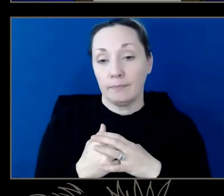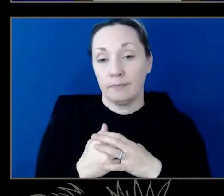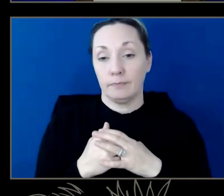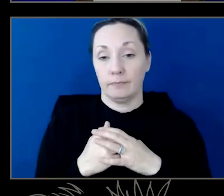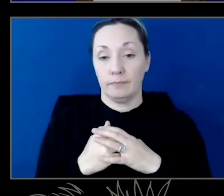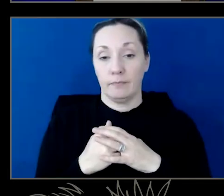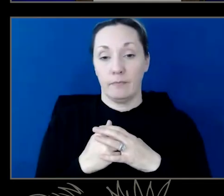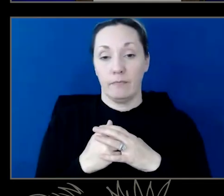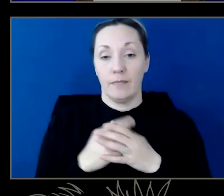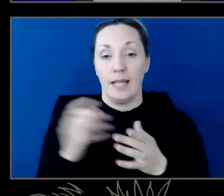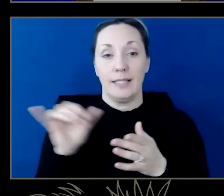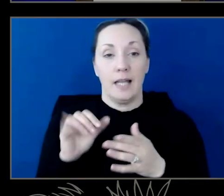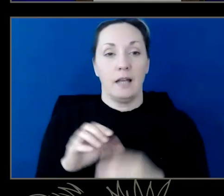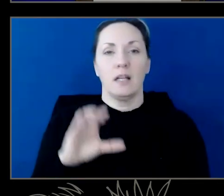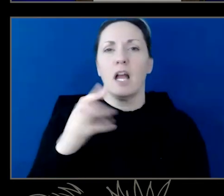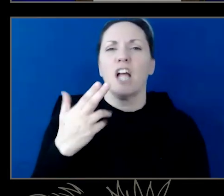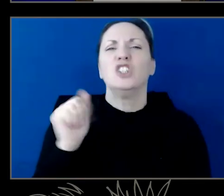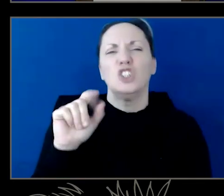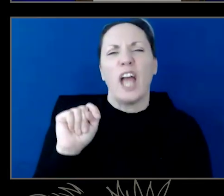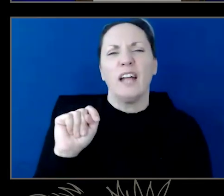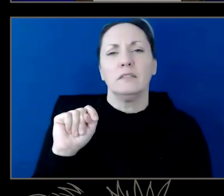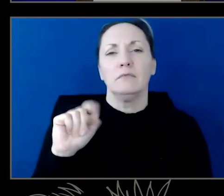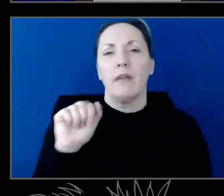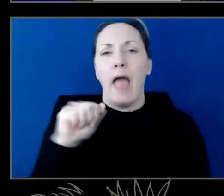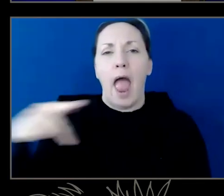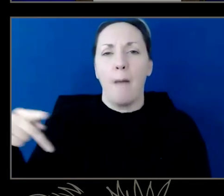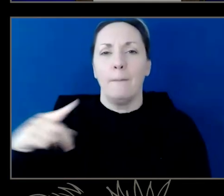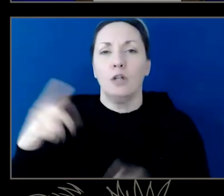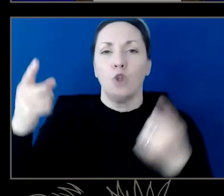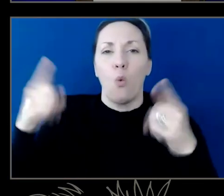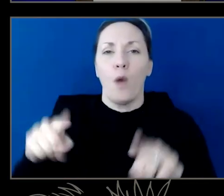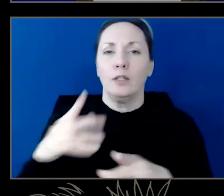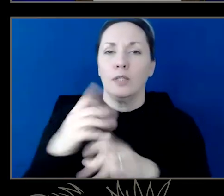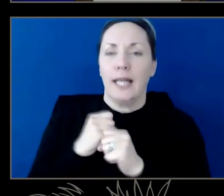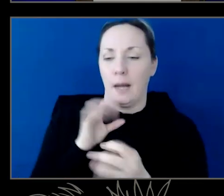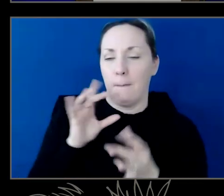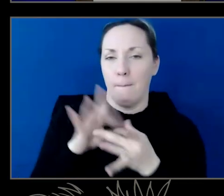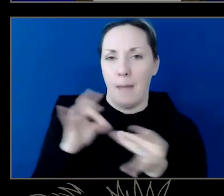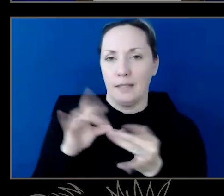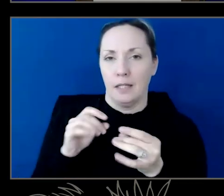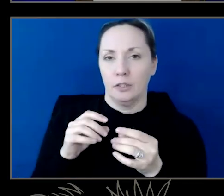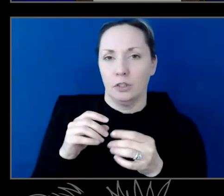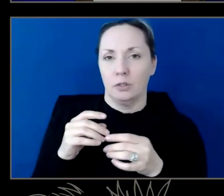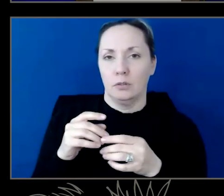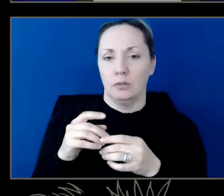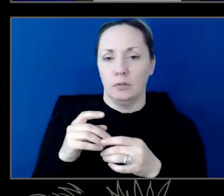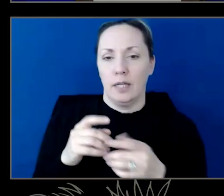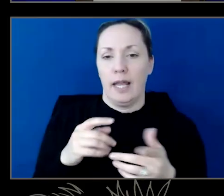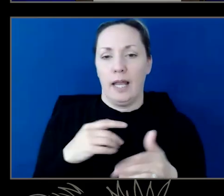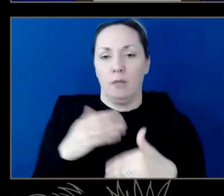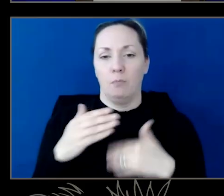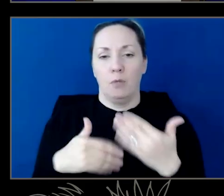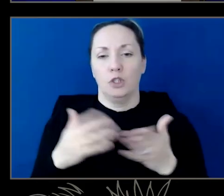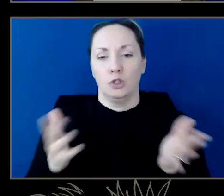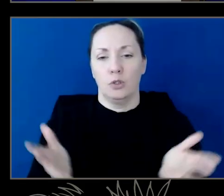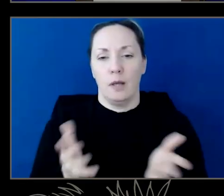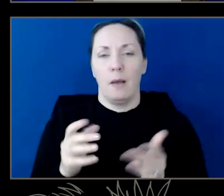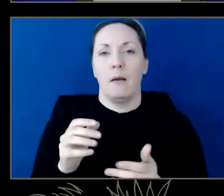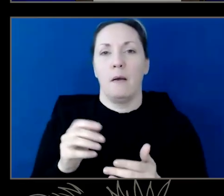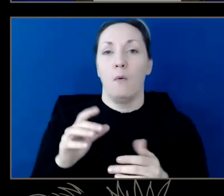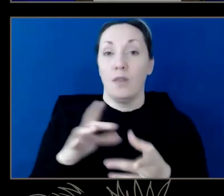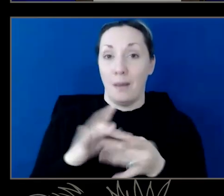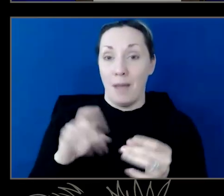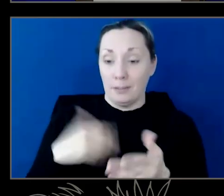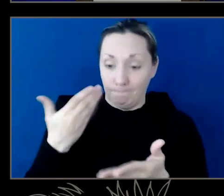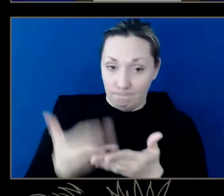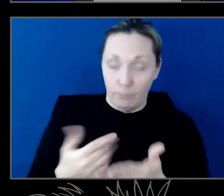app. So every time it receives a message, it pushes to the messages array, and it broadcasts. This means